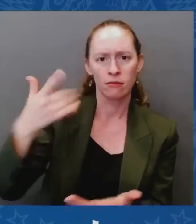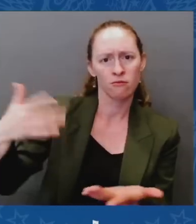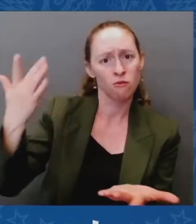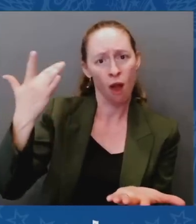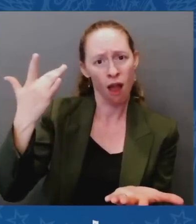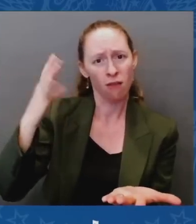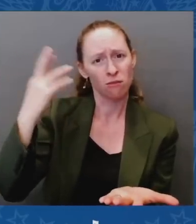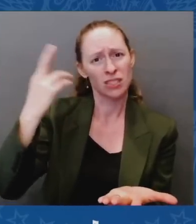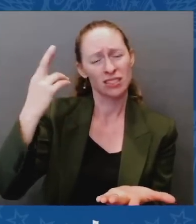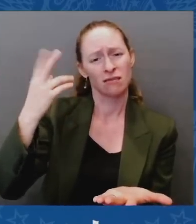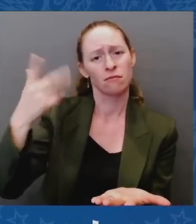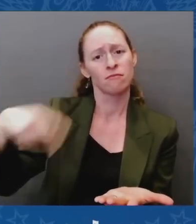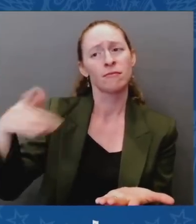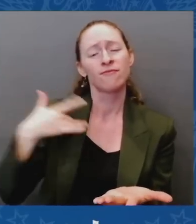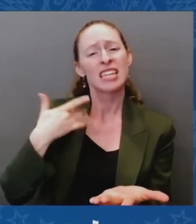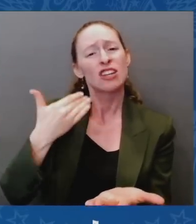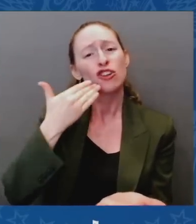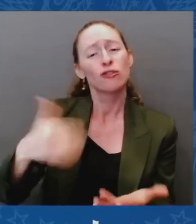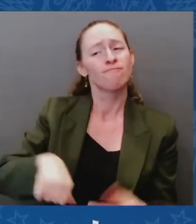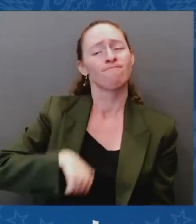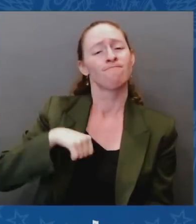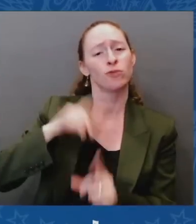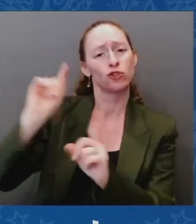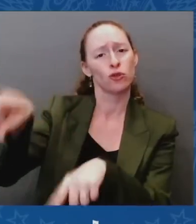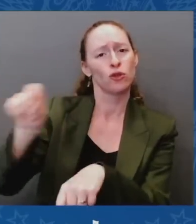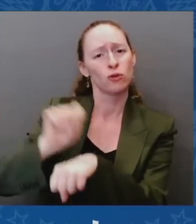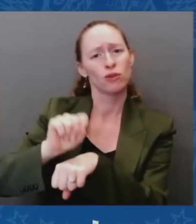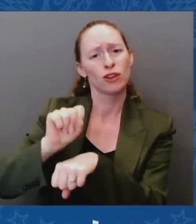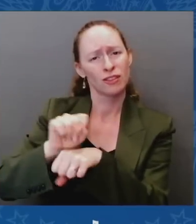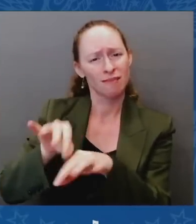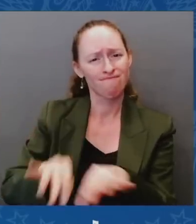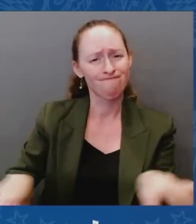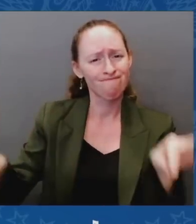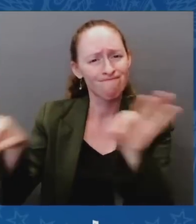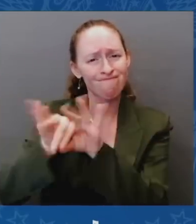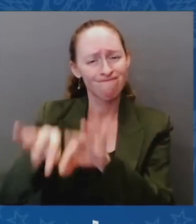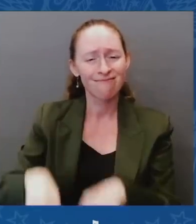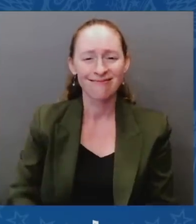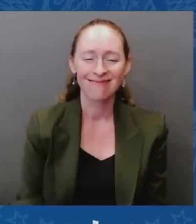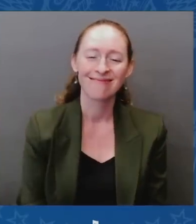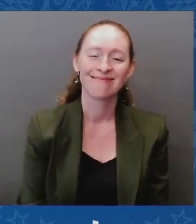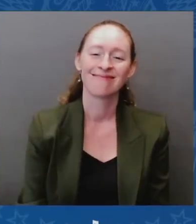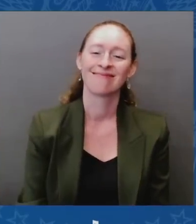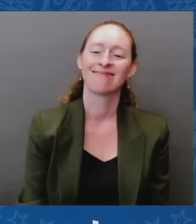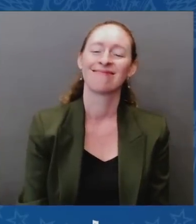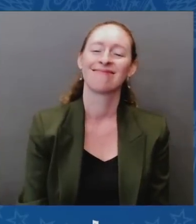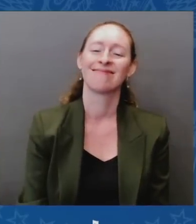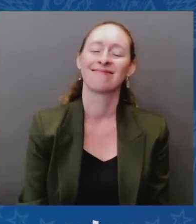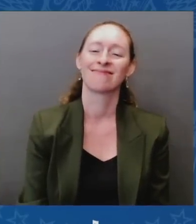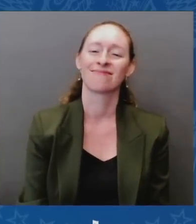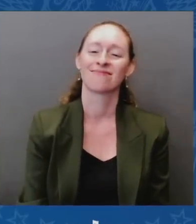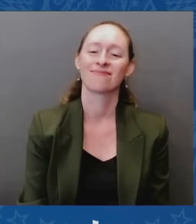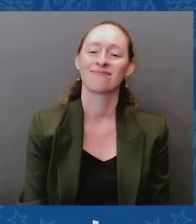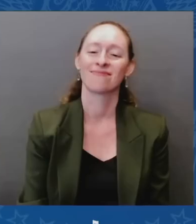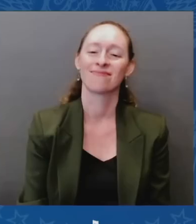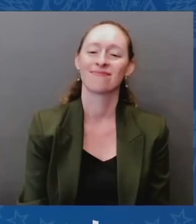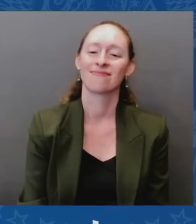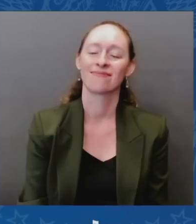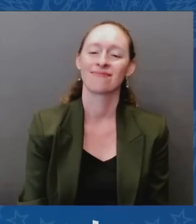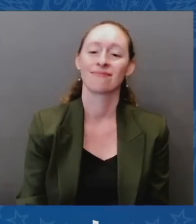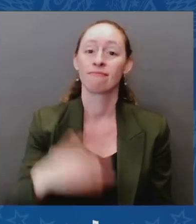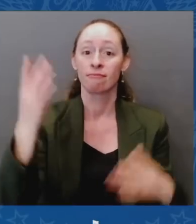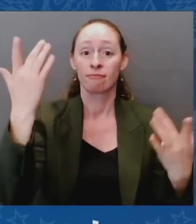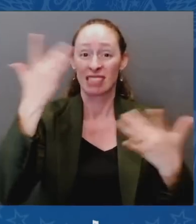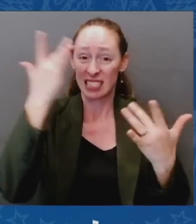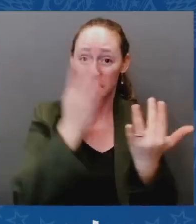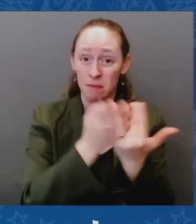uncertain days of the pandemic, they showed up so every American could keep going. They worked tirelessly through the